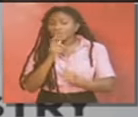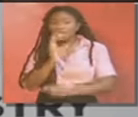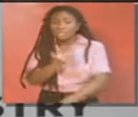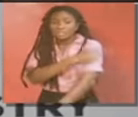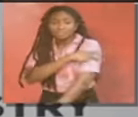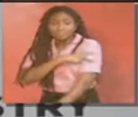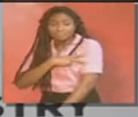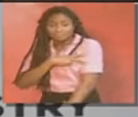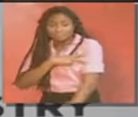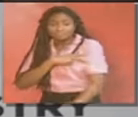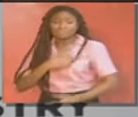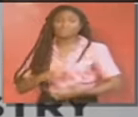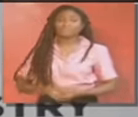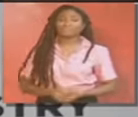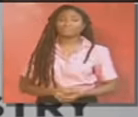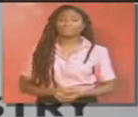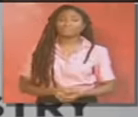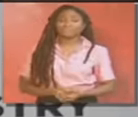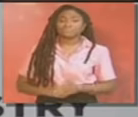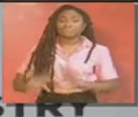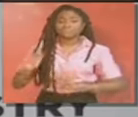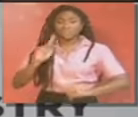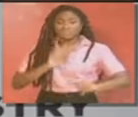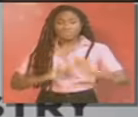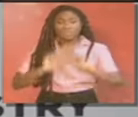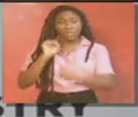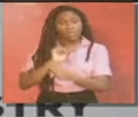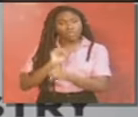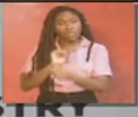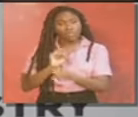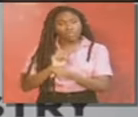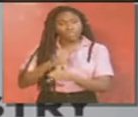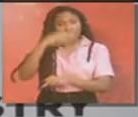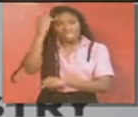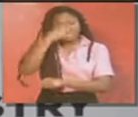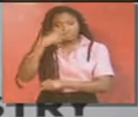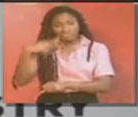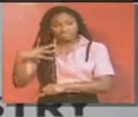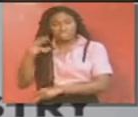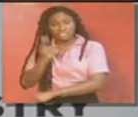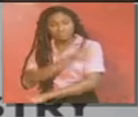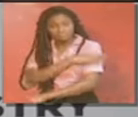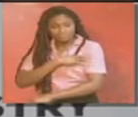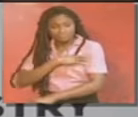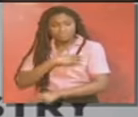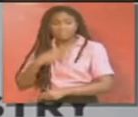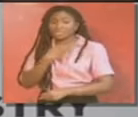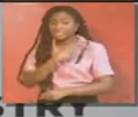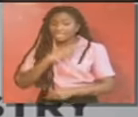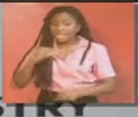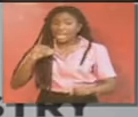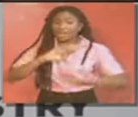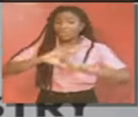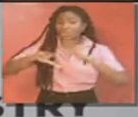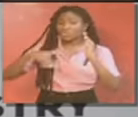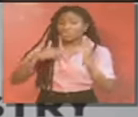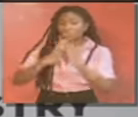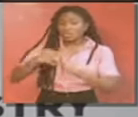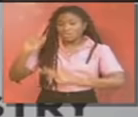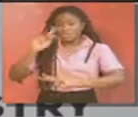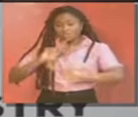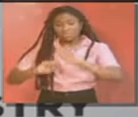Force, the members of the Customs and Immigration Department, as well as all the Ministry of Health